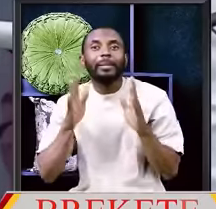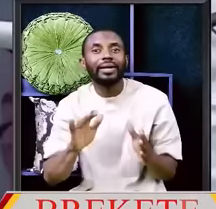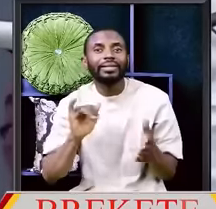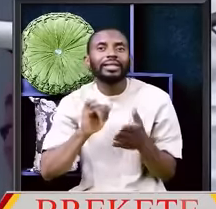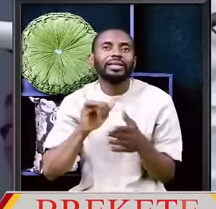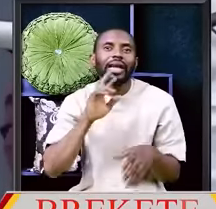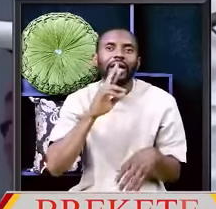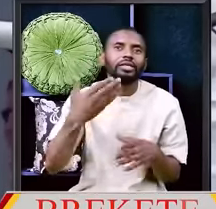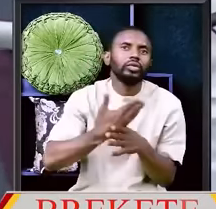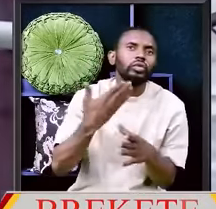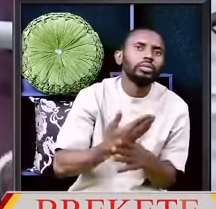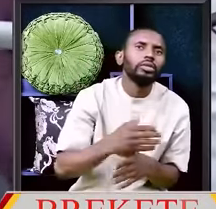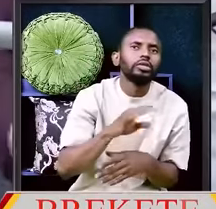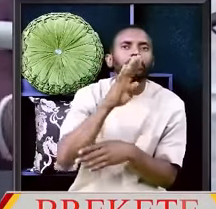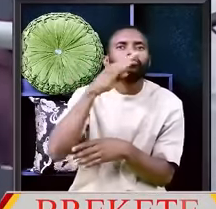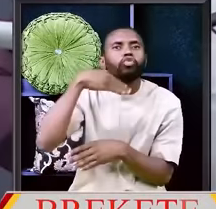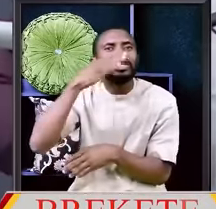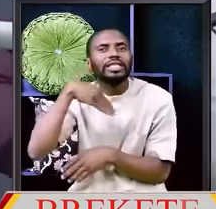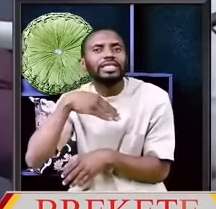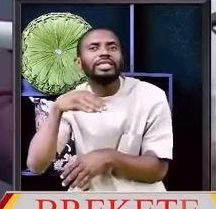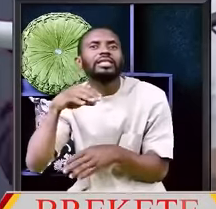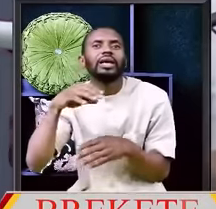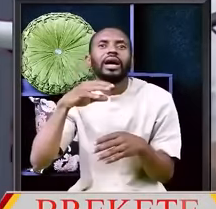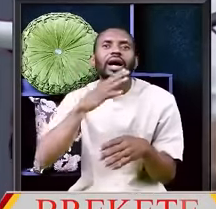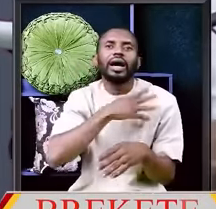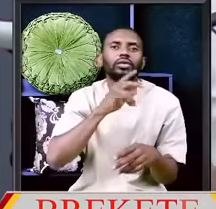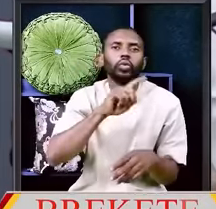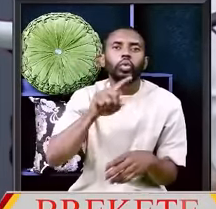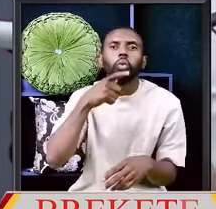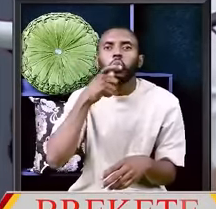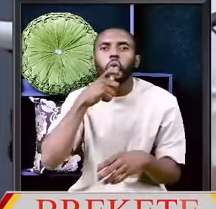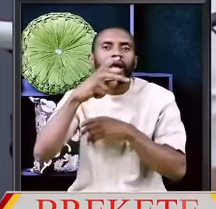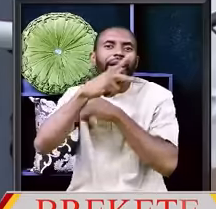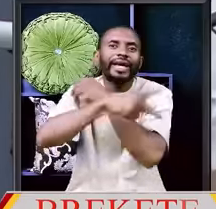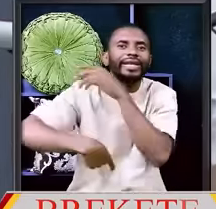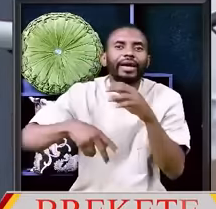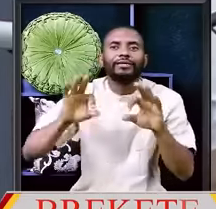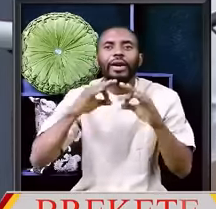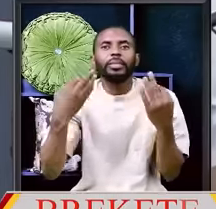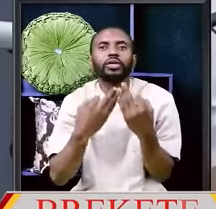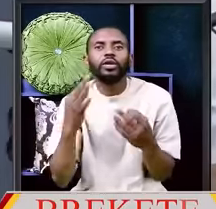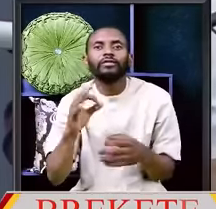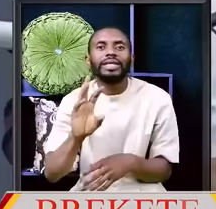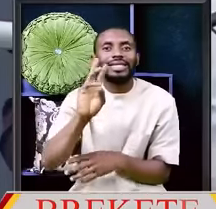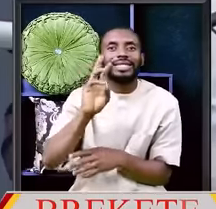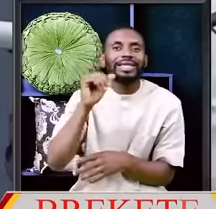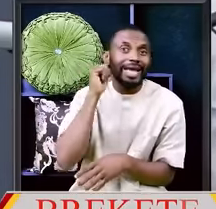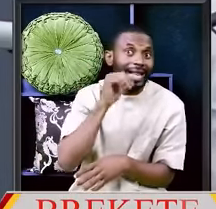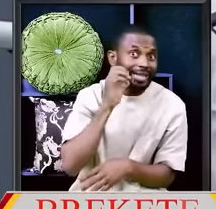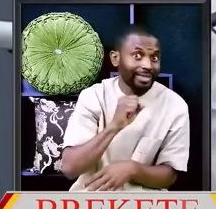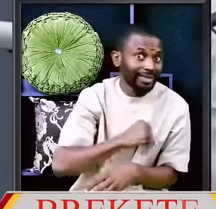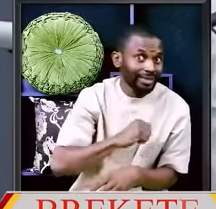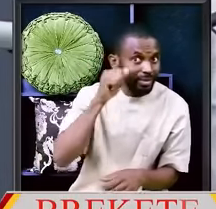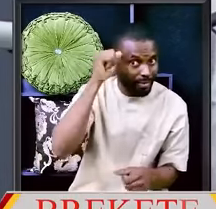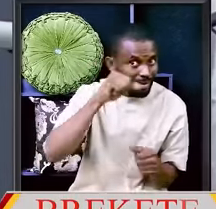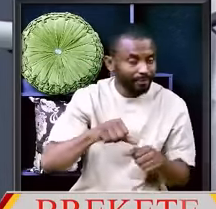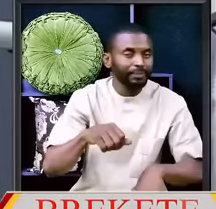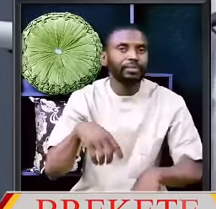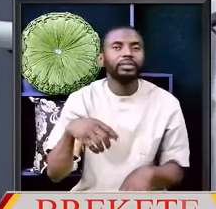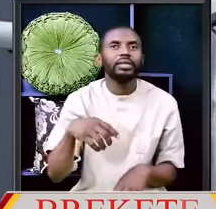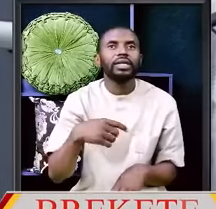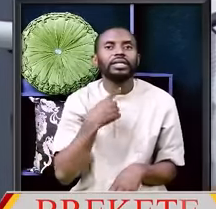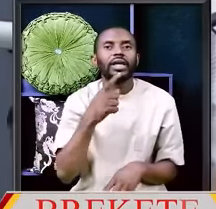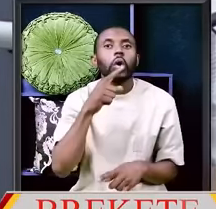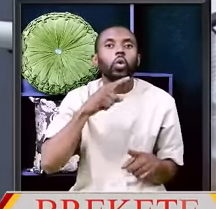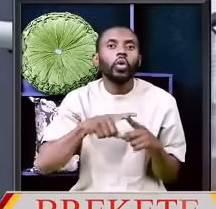Buhari, Axis, and what have you. In fact, especially the ones we kidnap those family of those six girls, say,